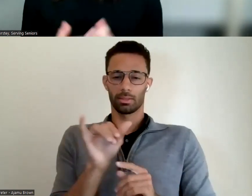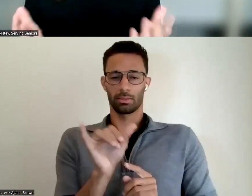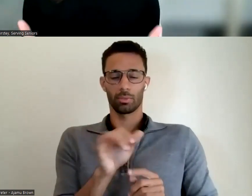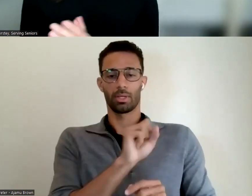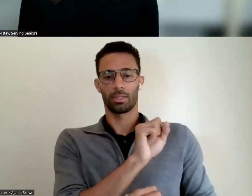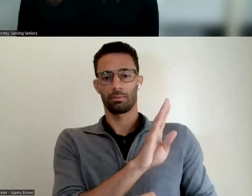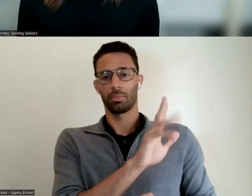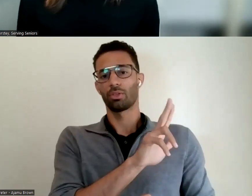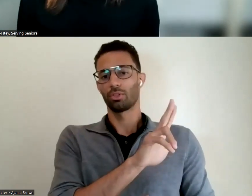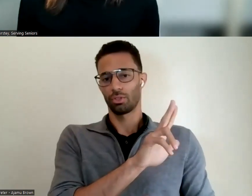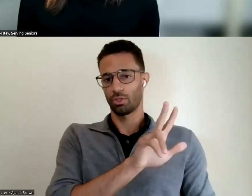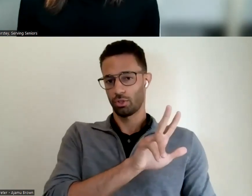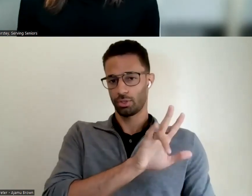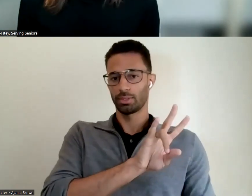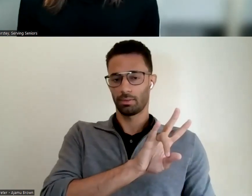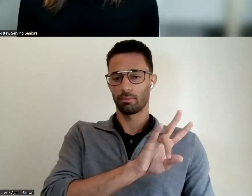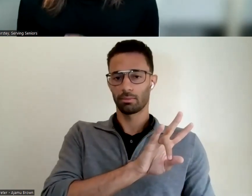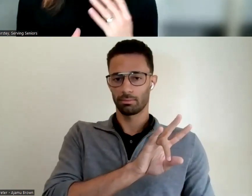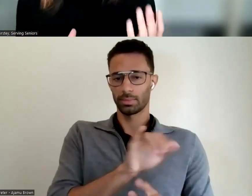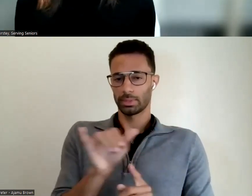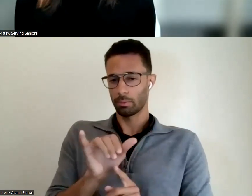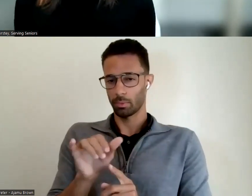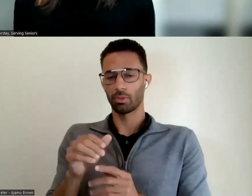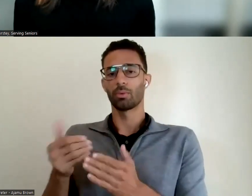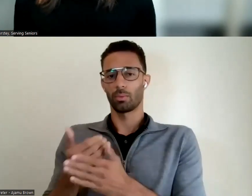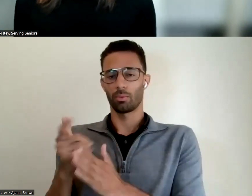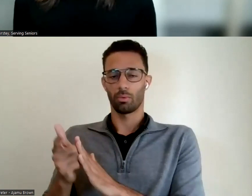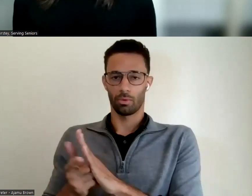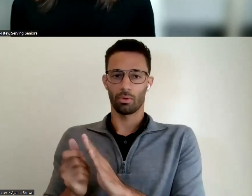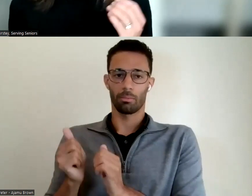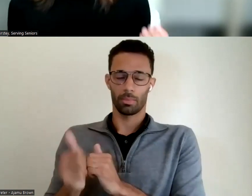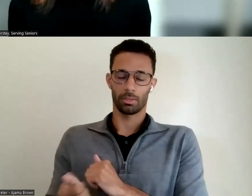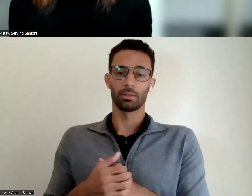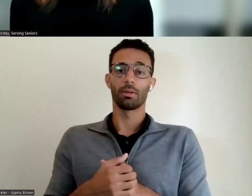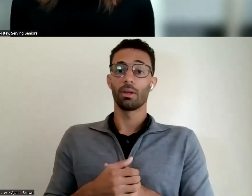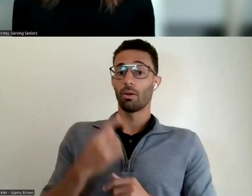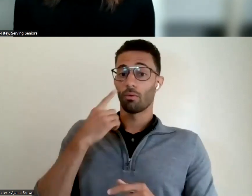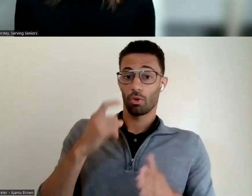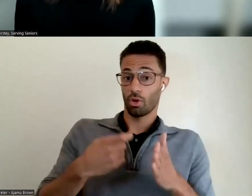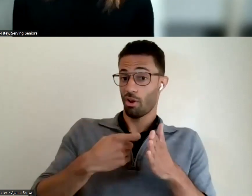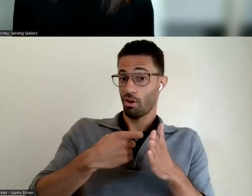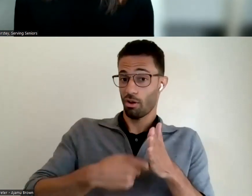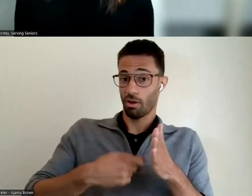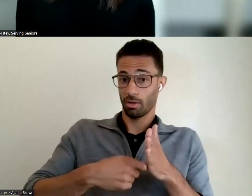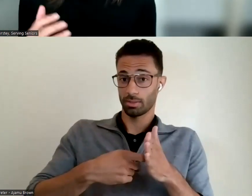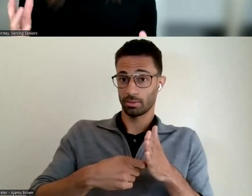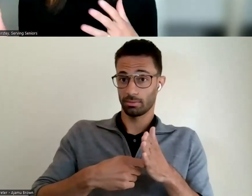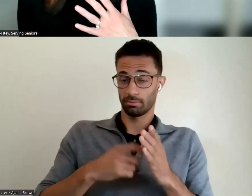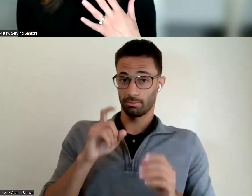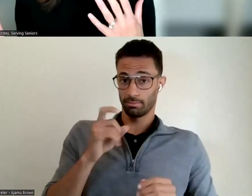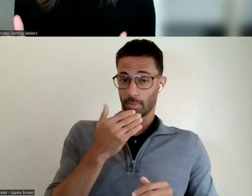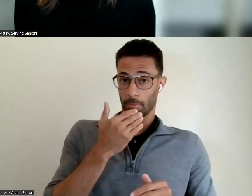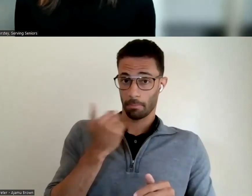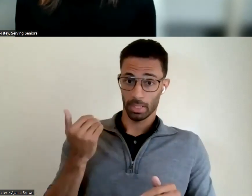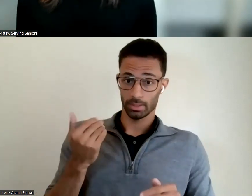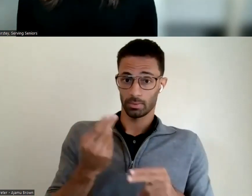And then to the third question about cost effectiveness, that is a great question. I've heard from